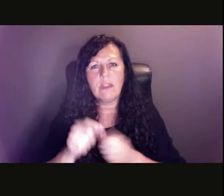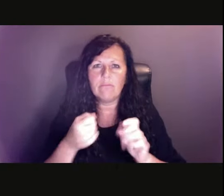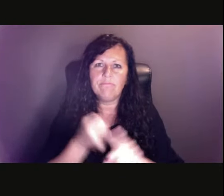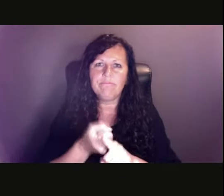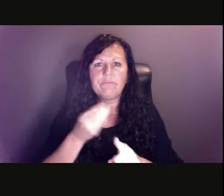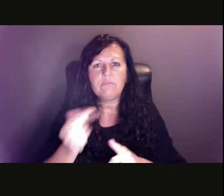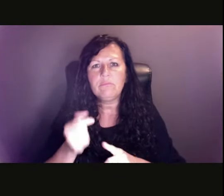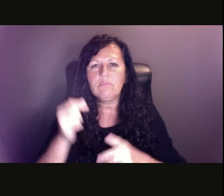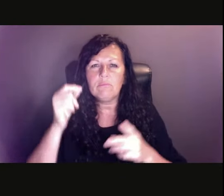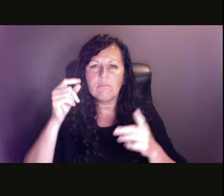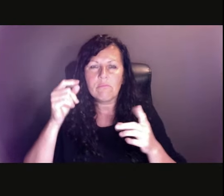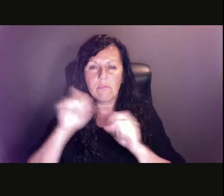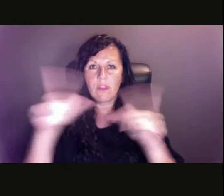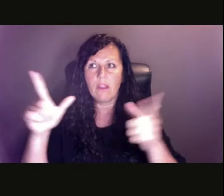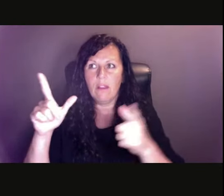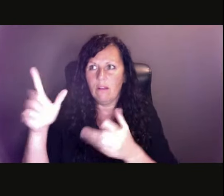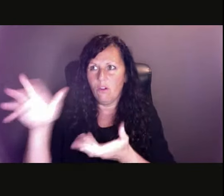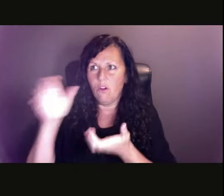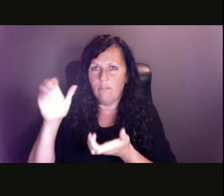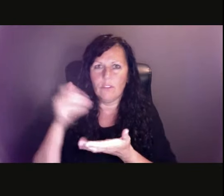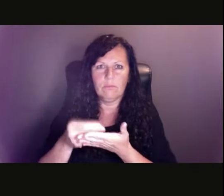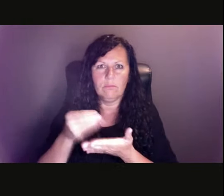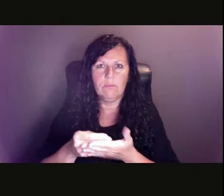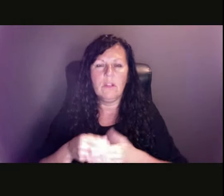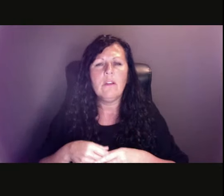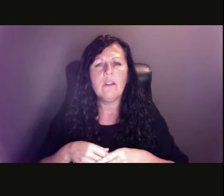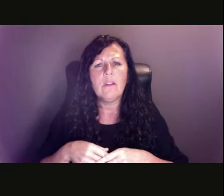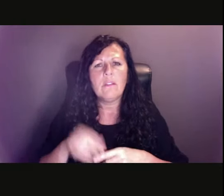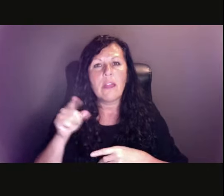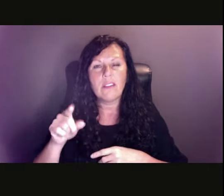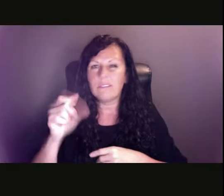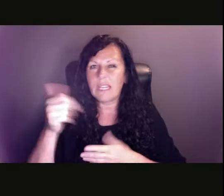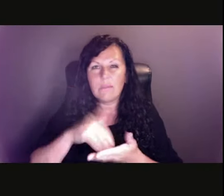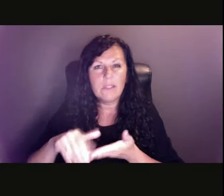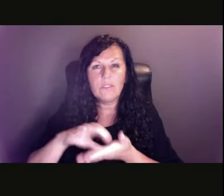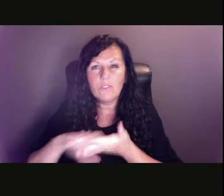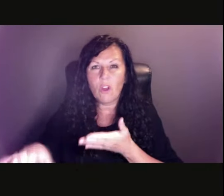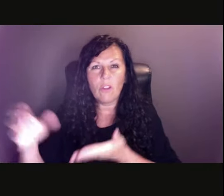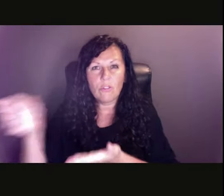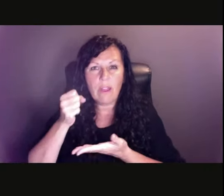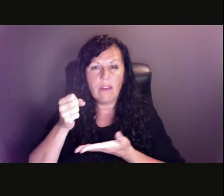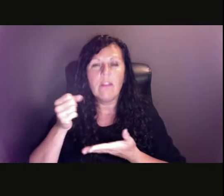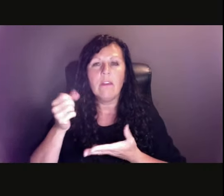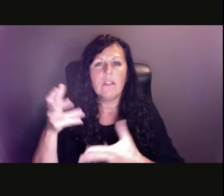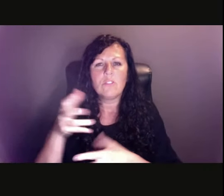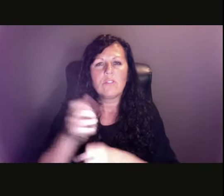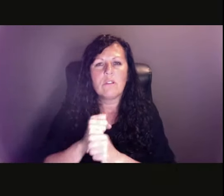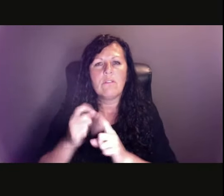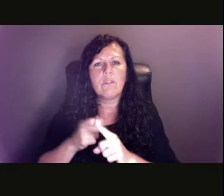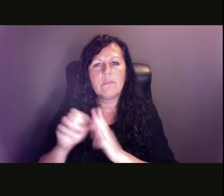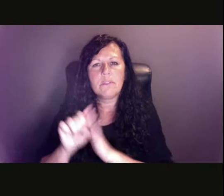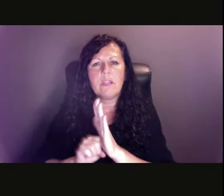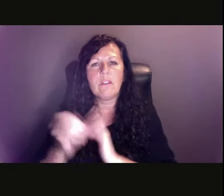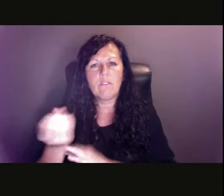surprisingly given us support. We received a $10 million grant from the state of Oregon to spend on housing and homelessness